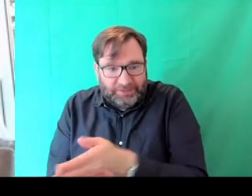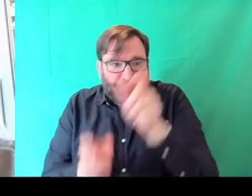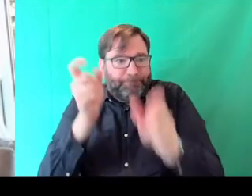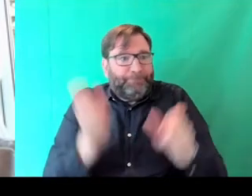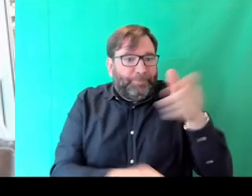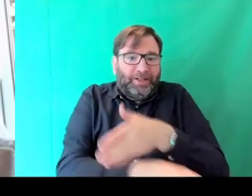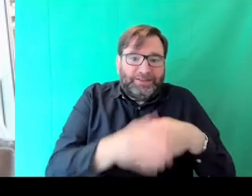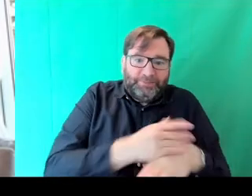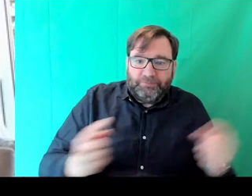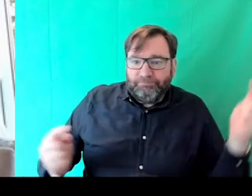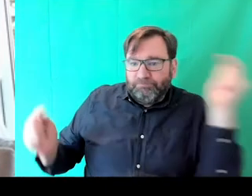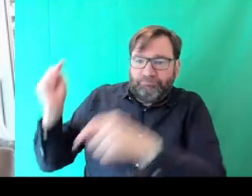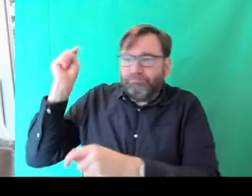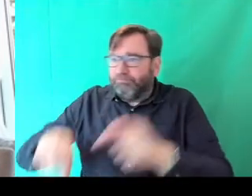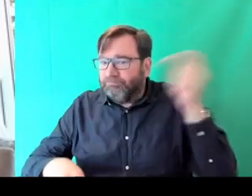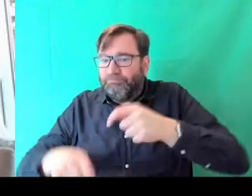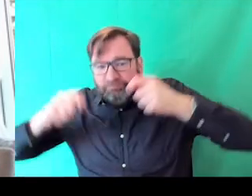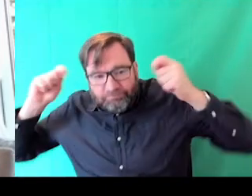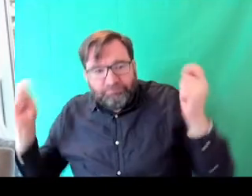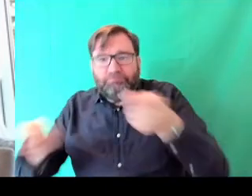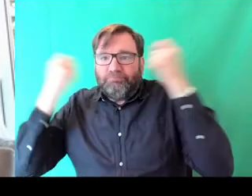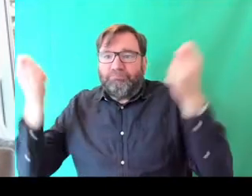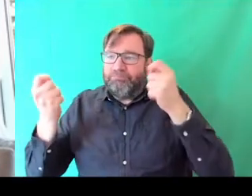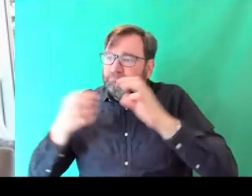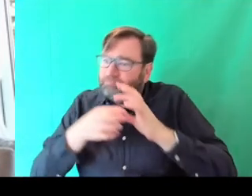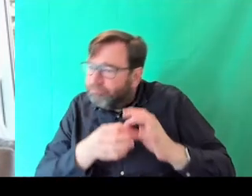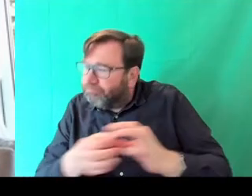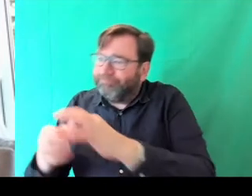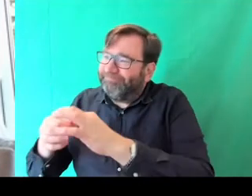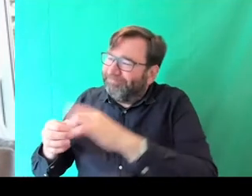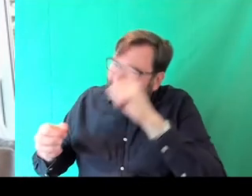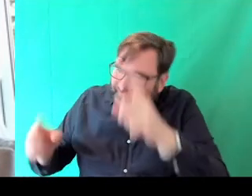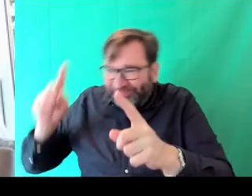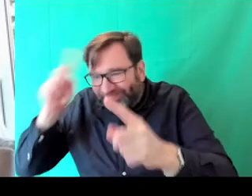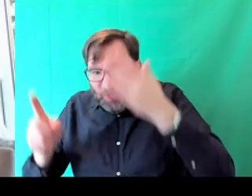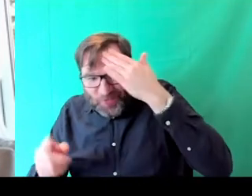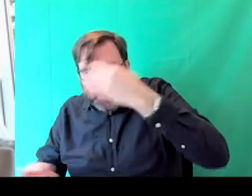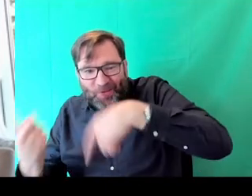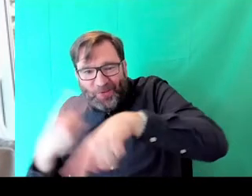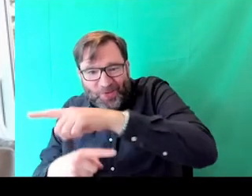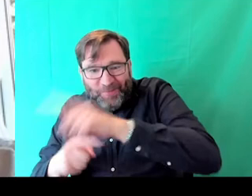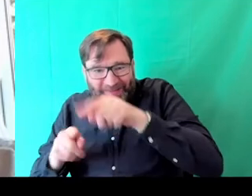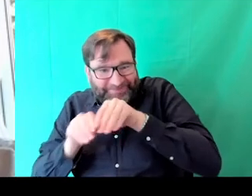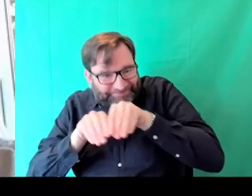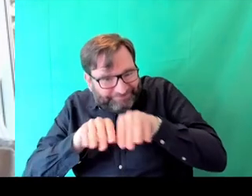I love that. I especially, and Anna, just picking up on one of the points you mentioned there about the need